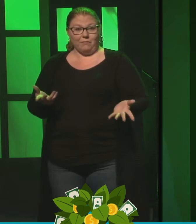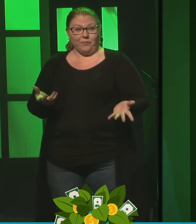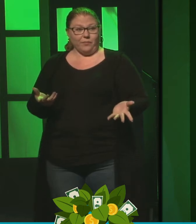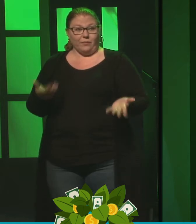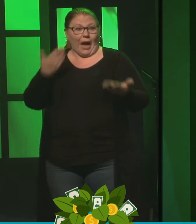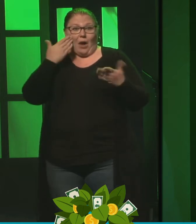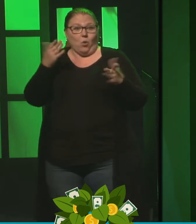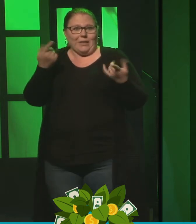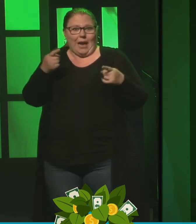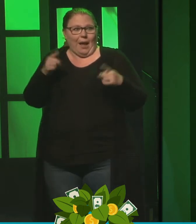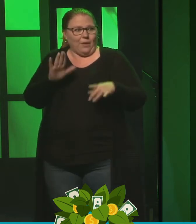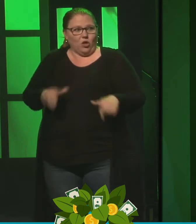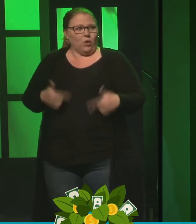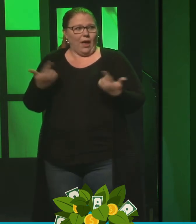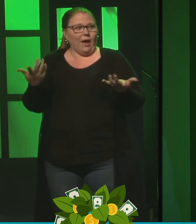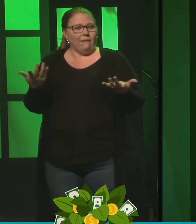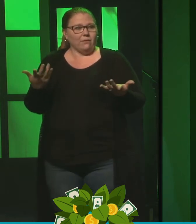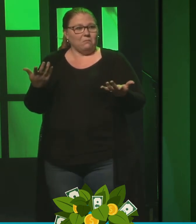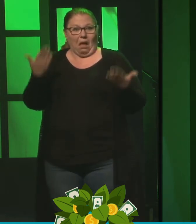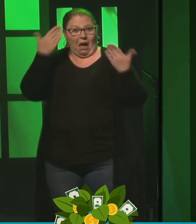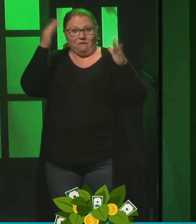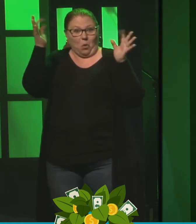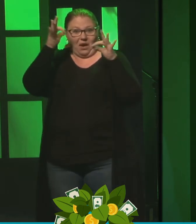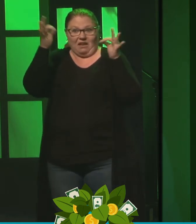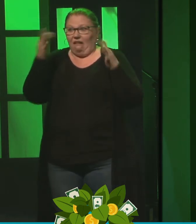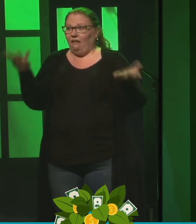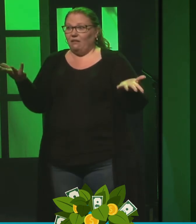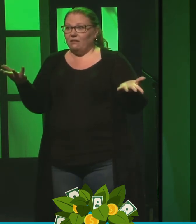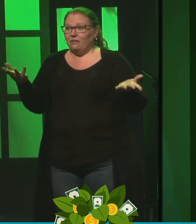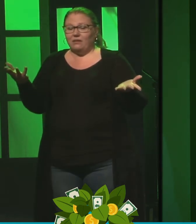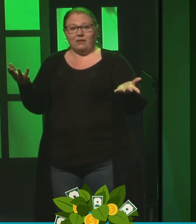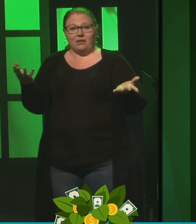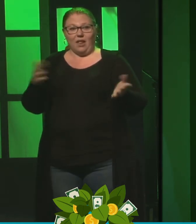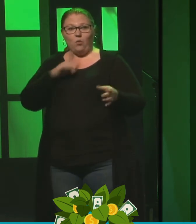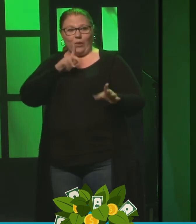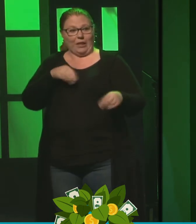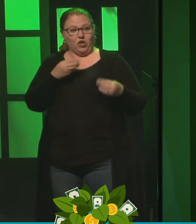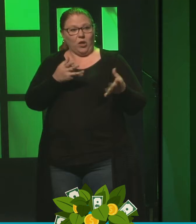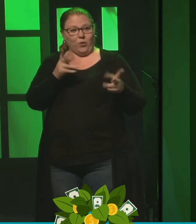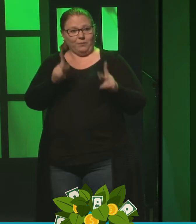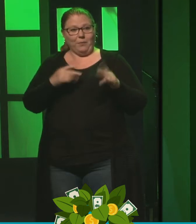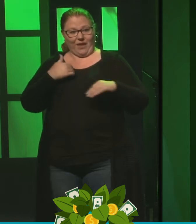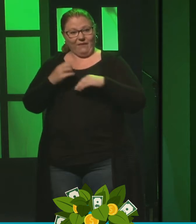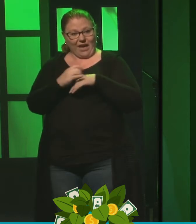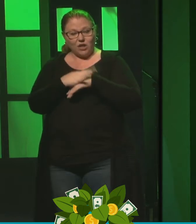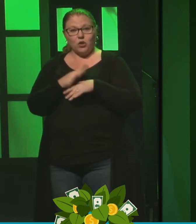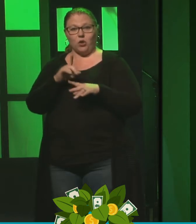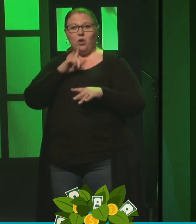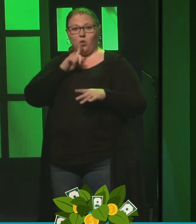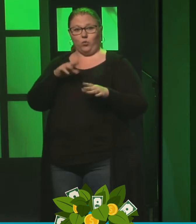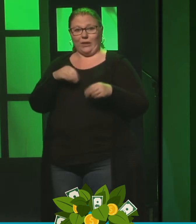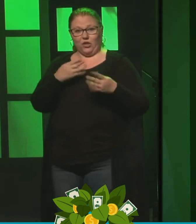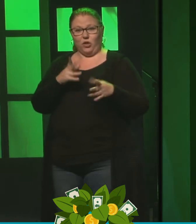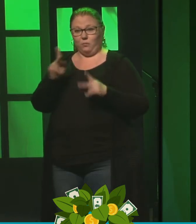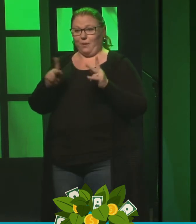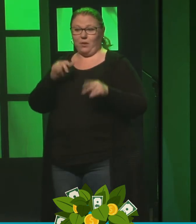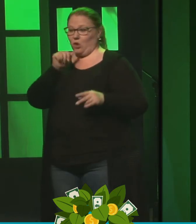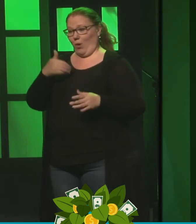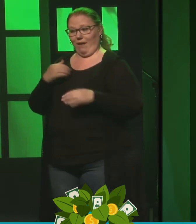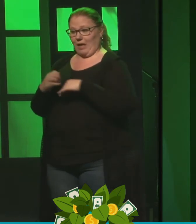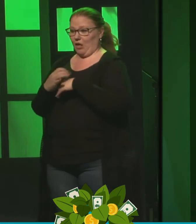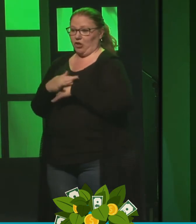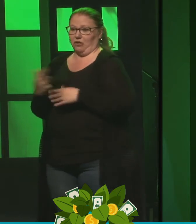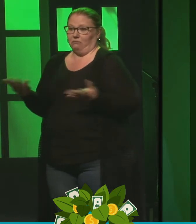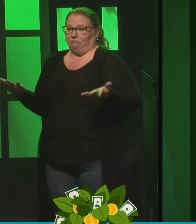don't know what's going to happen in your life. I don't have any idea. I meet very generous people who have cancer. I meet very generous people who don't have cancer.